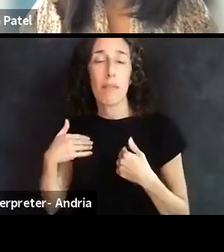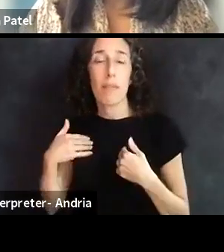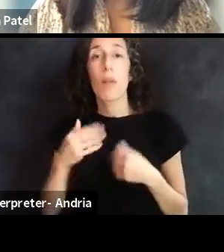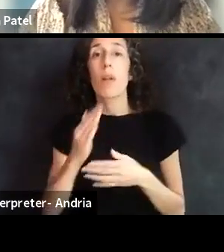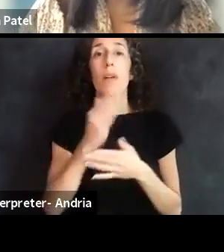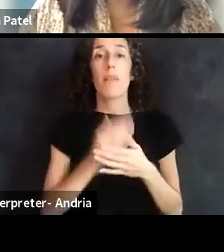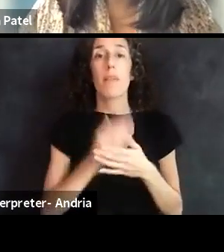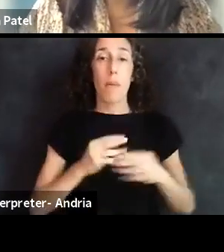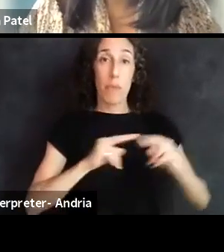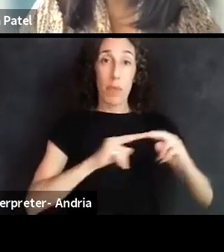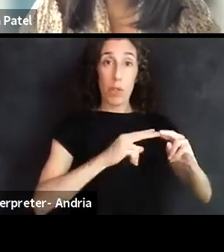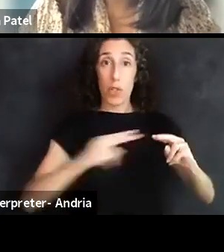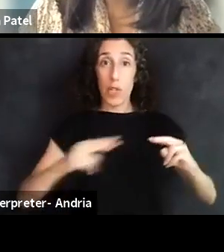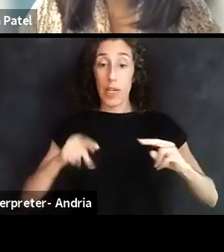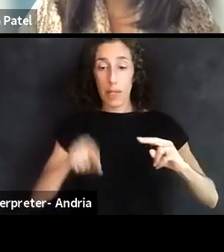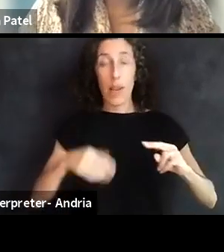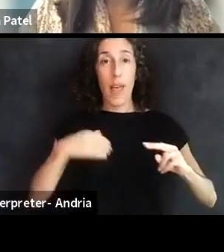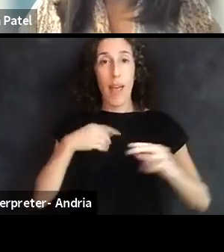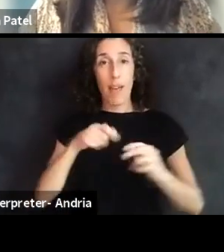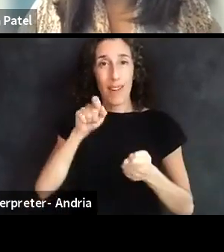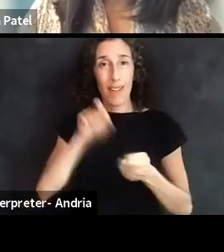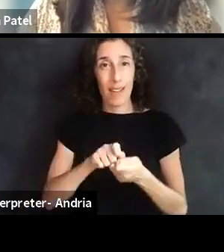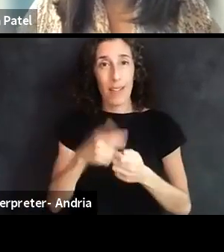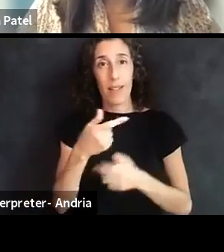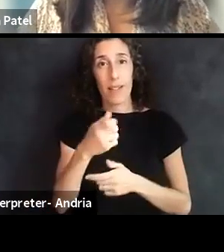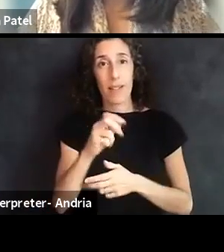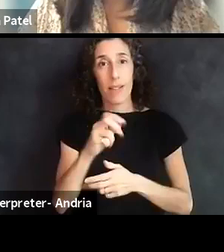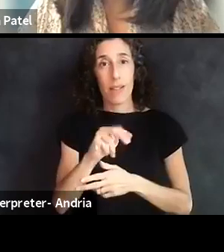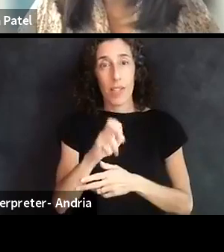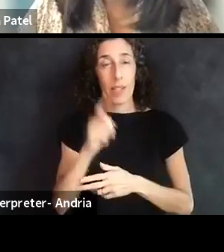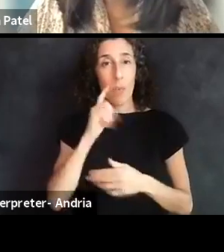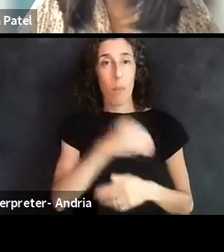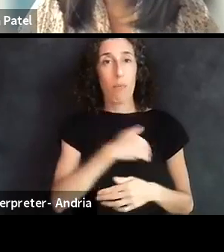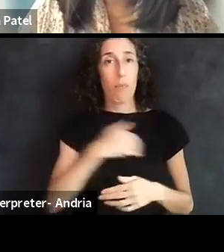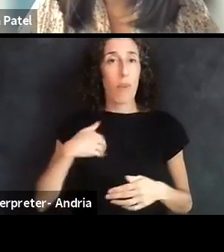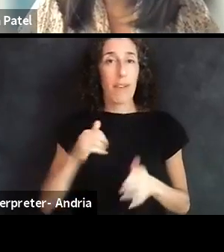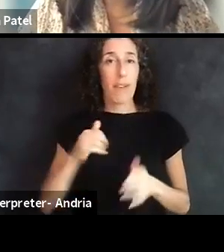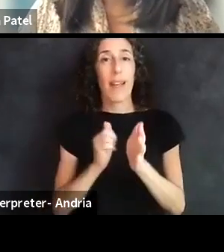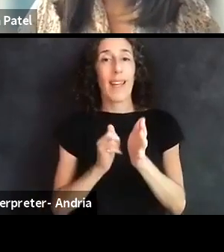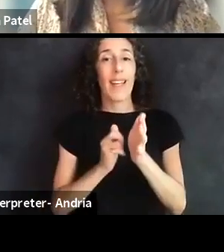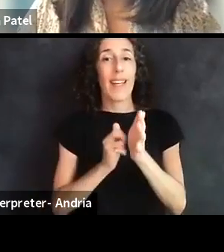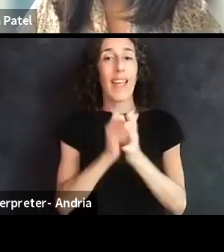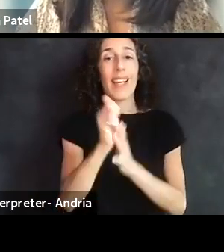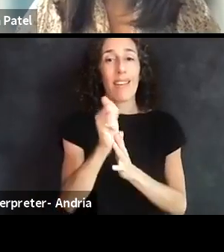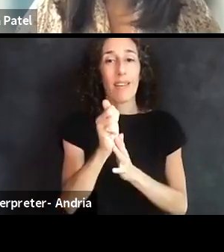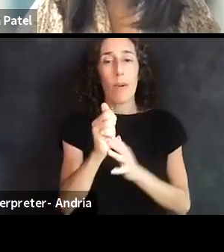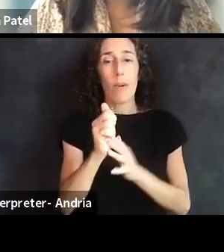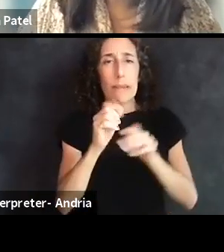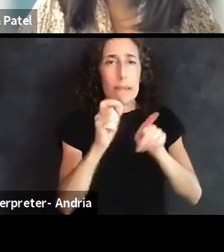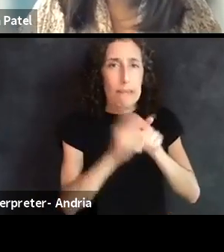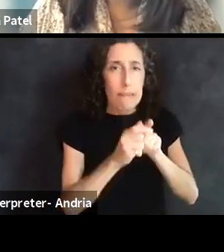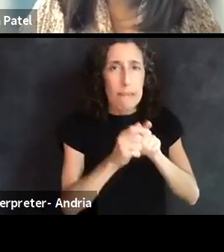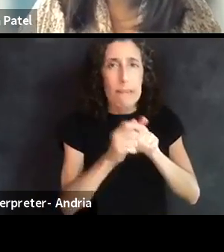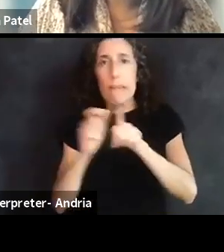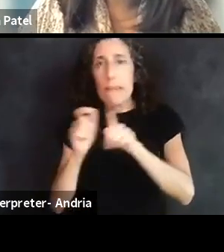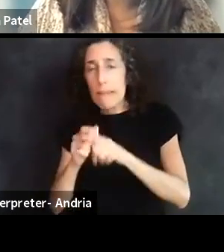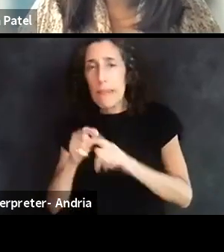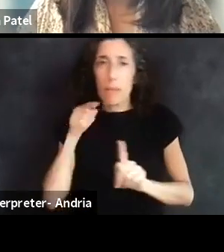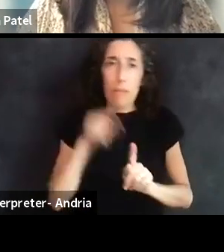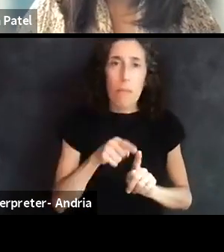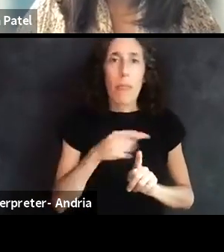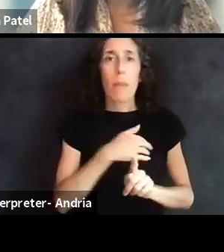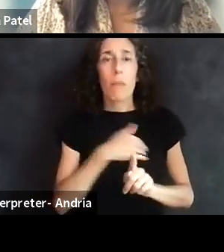breast cancer, BRCA1 and BRCA2. But their contribution to all the breast cancer cases is